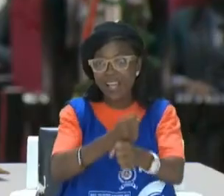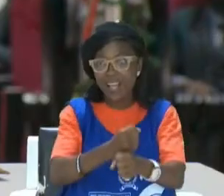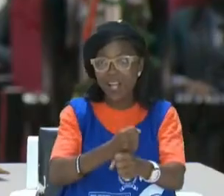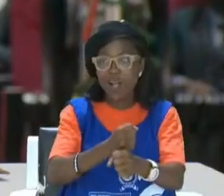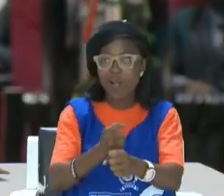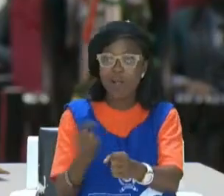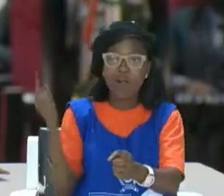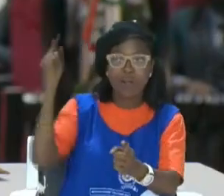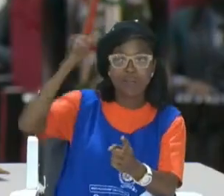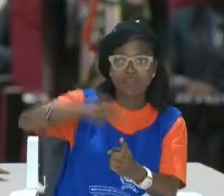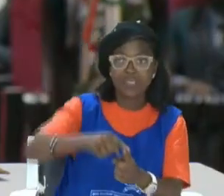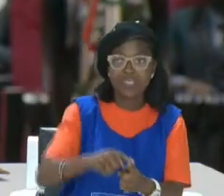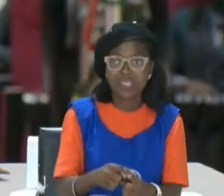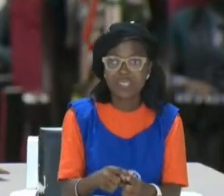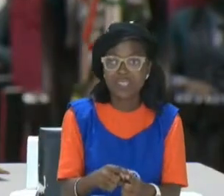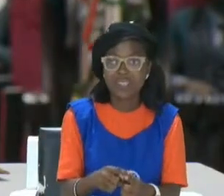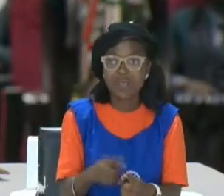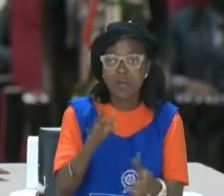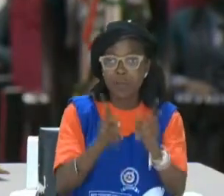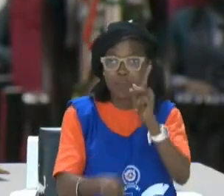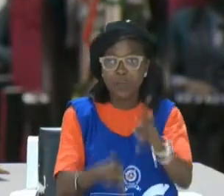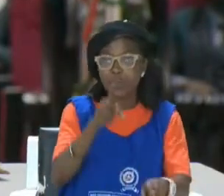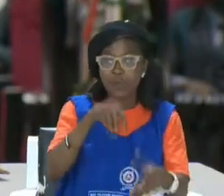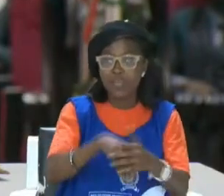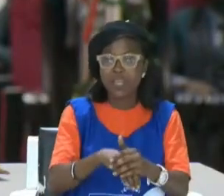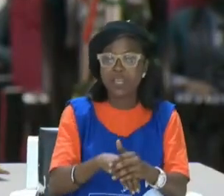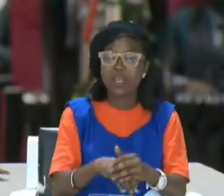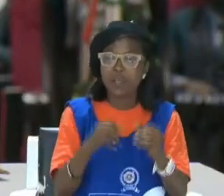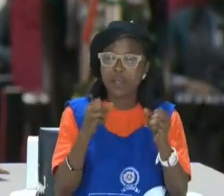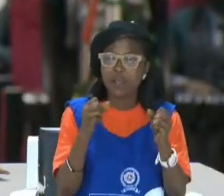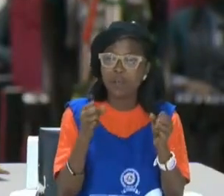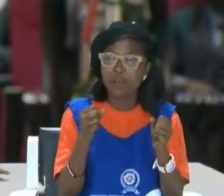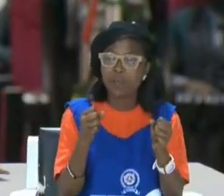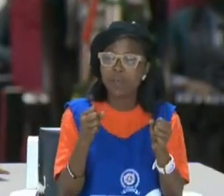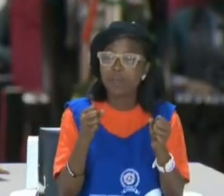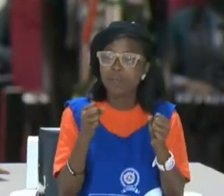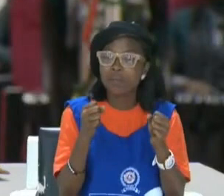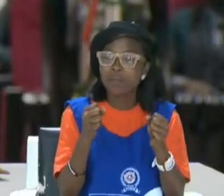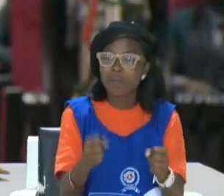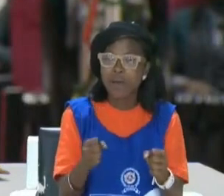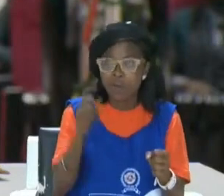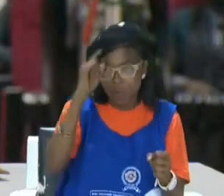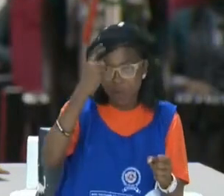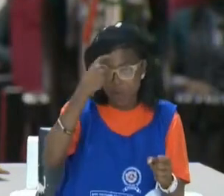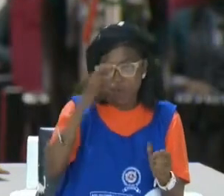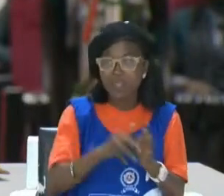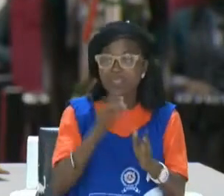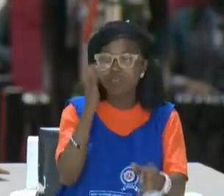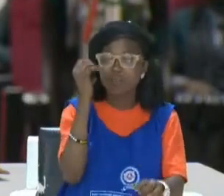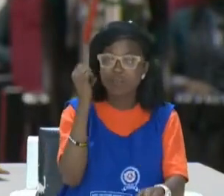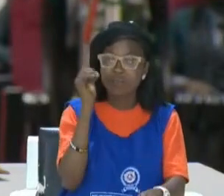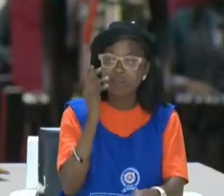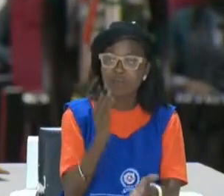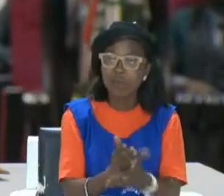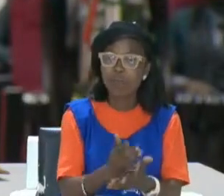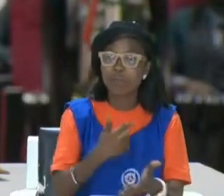until the people in power stop me from going, I used to go to